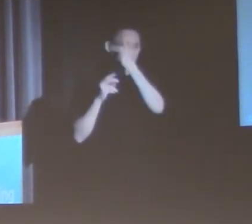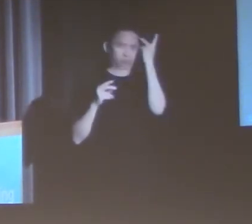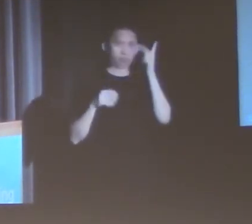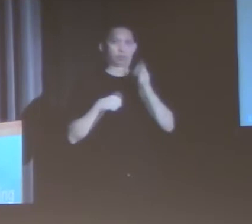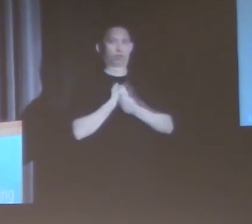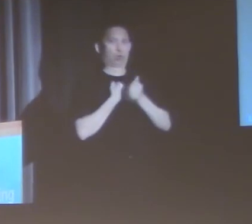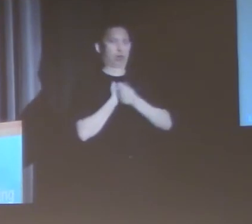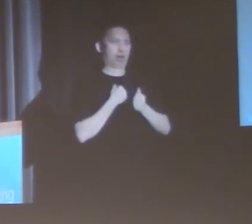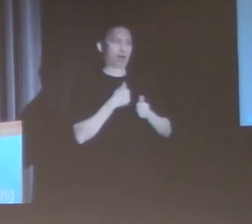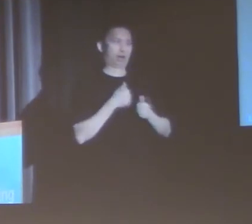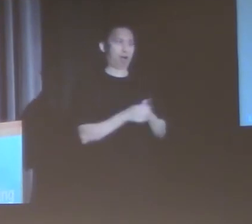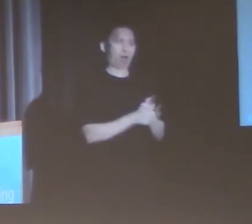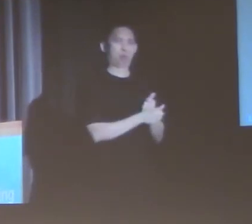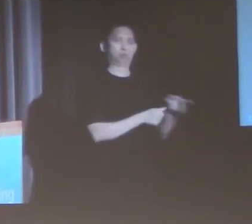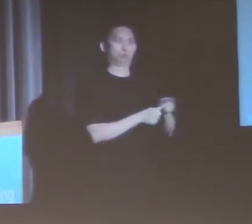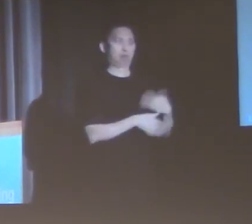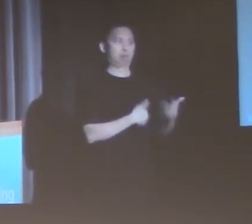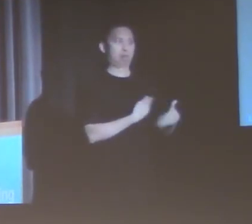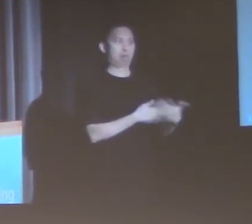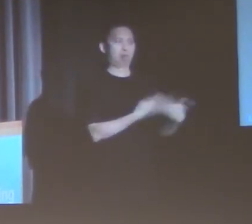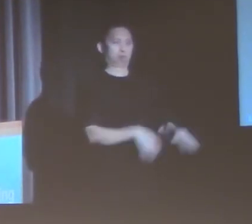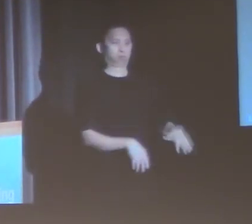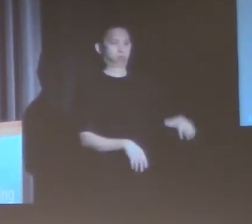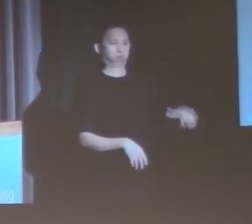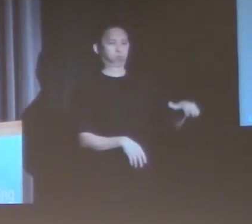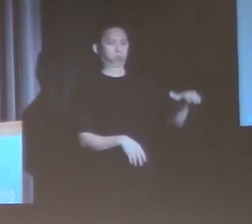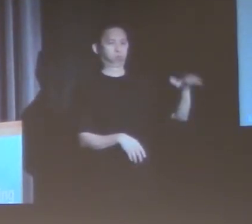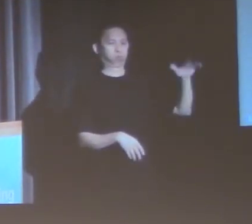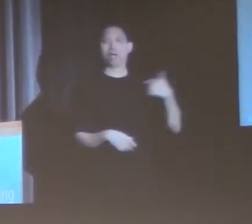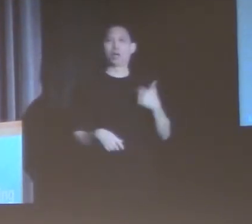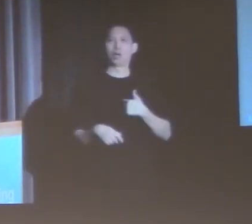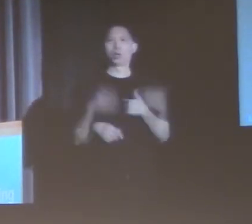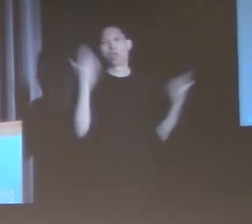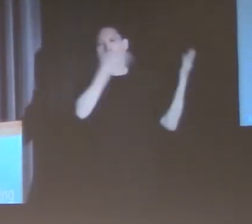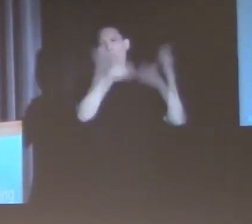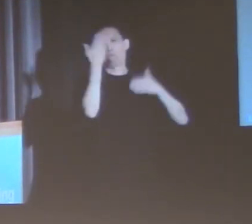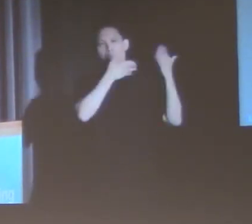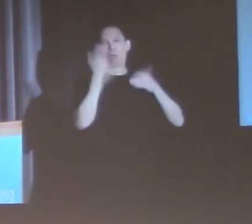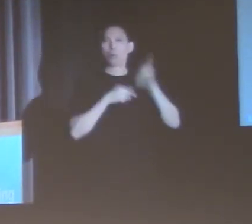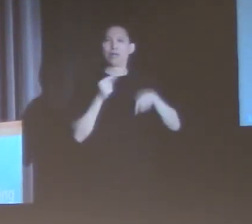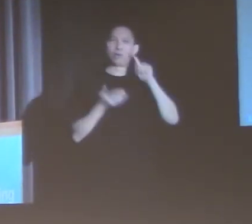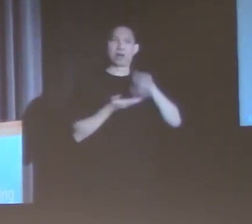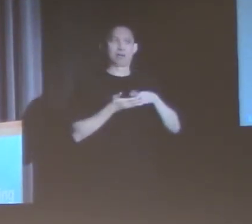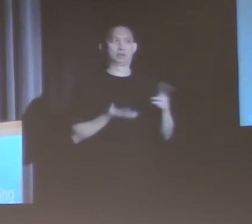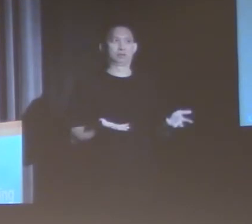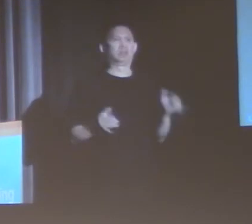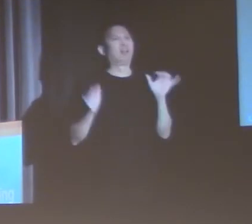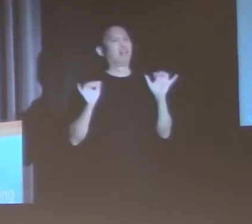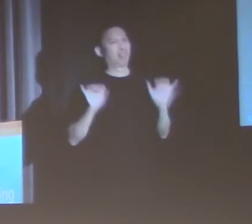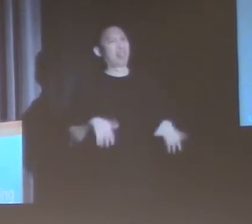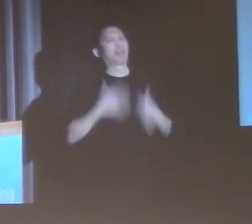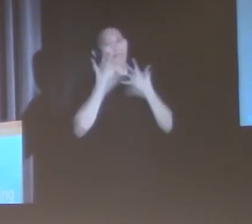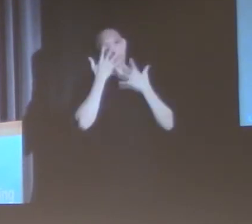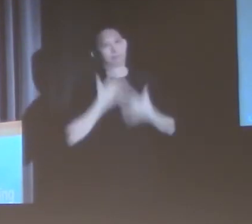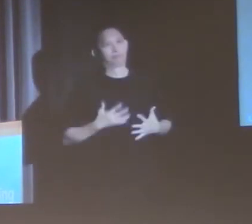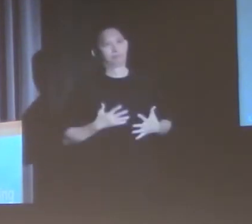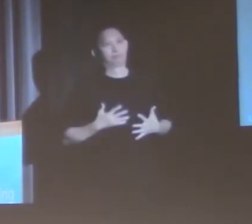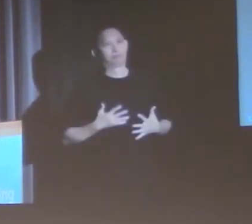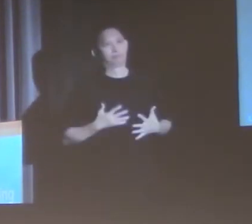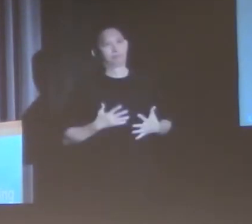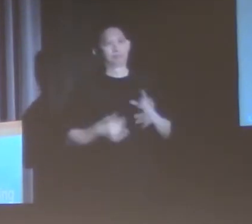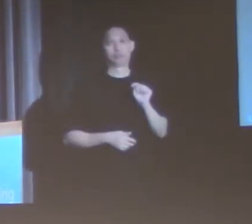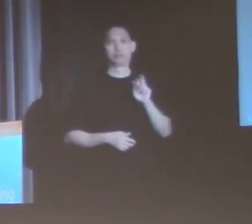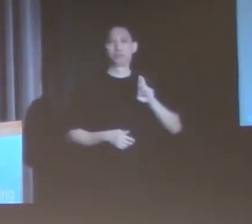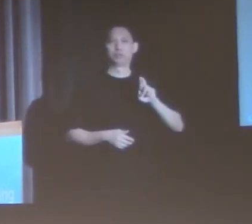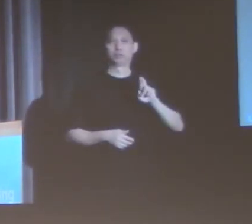that we can't recognize that is really, really tragic. And for me as an artist, it's like, well, that's my role, is